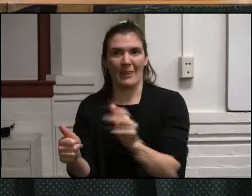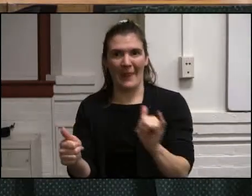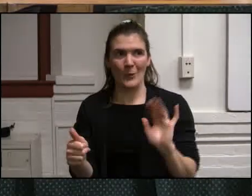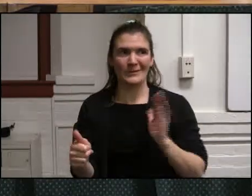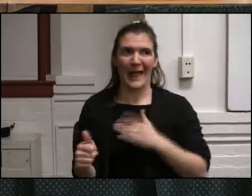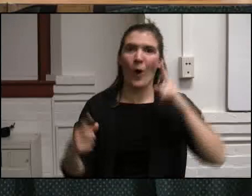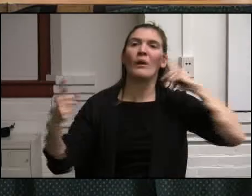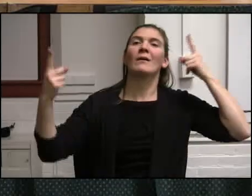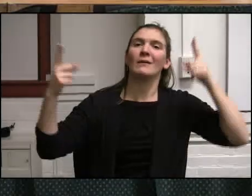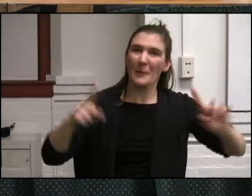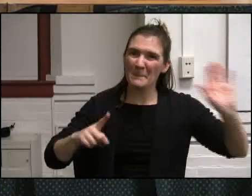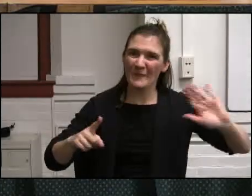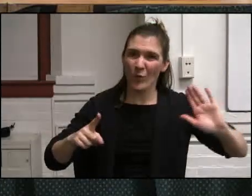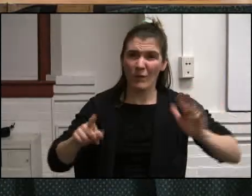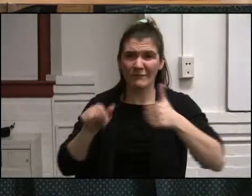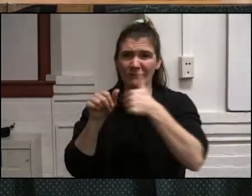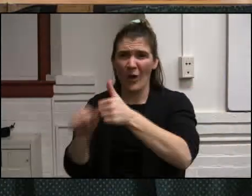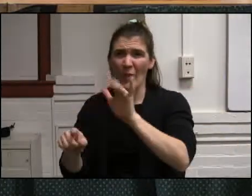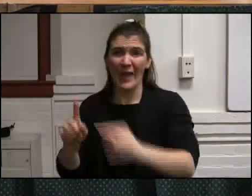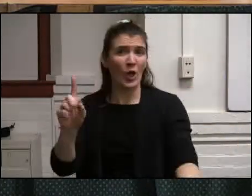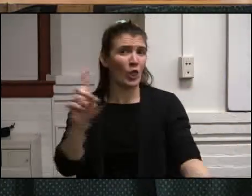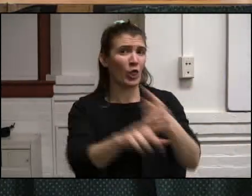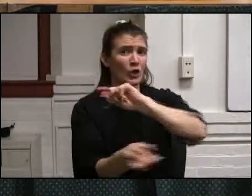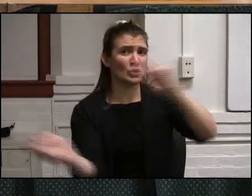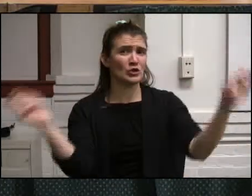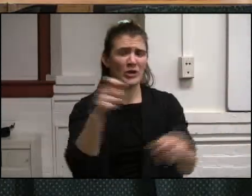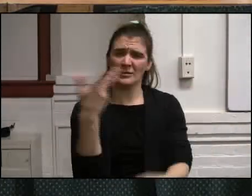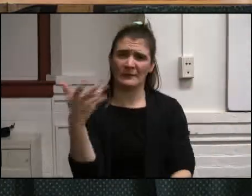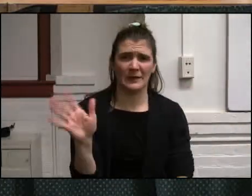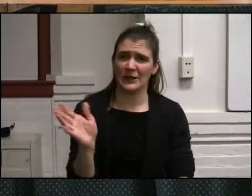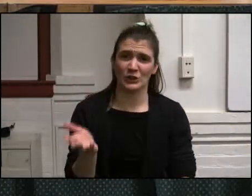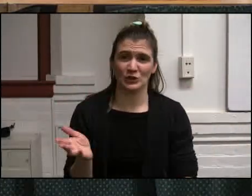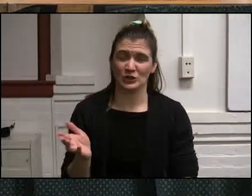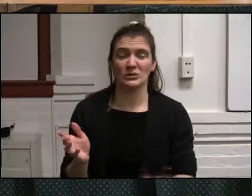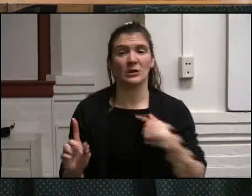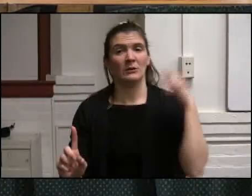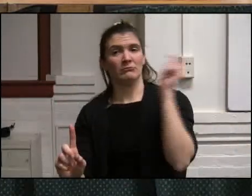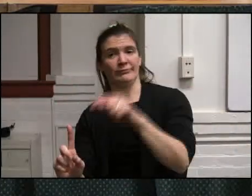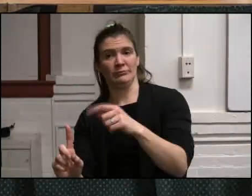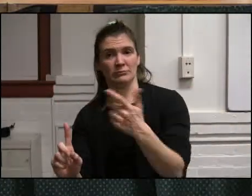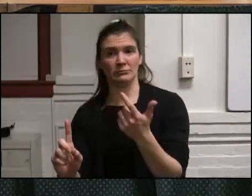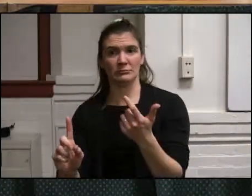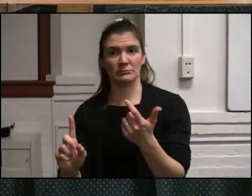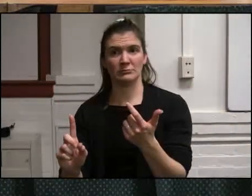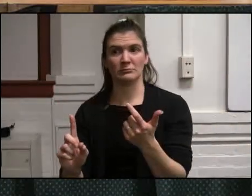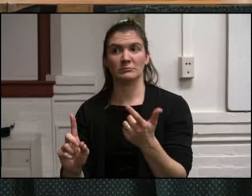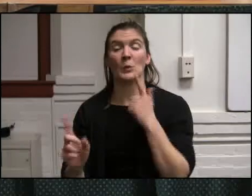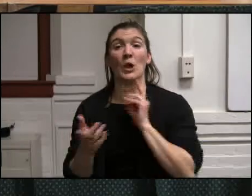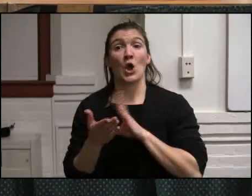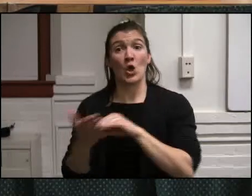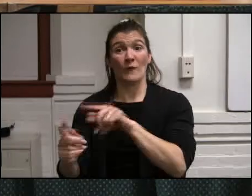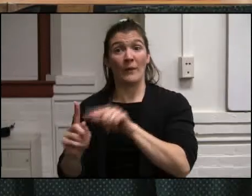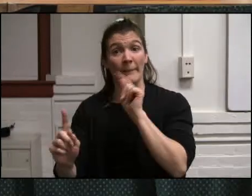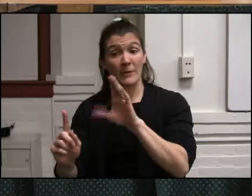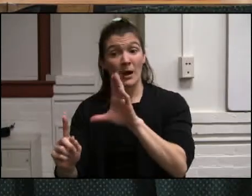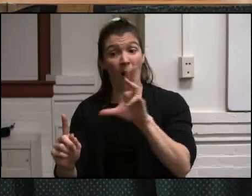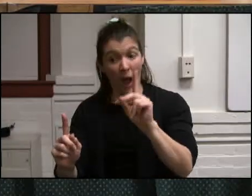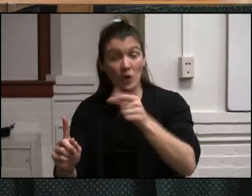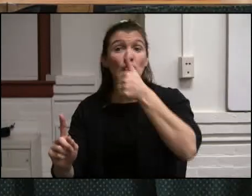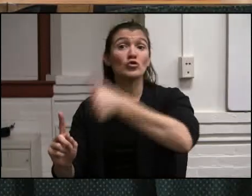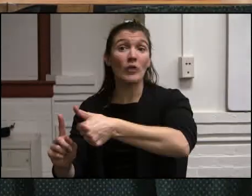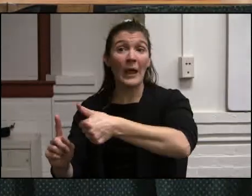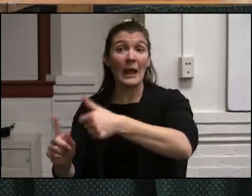or consensus that we made just a short while ago and gain, whatever knowledge we can from